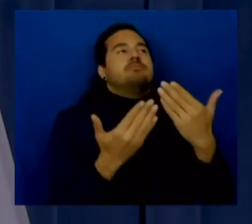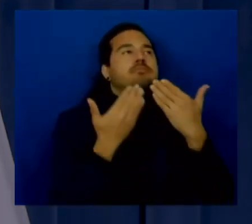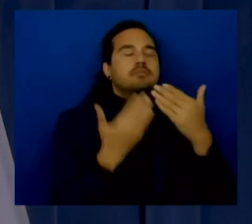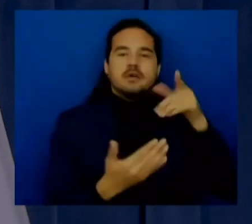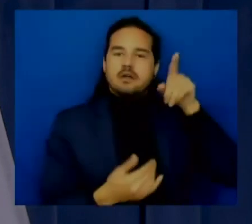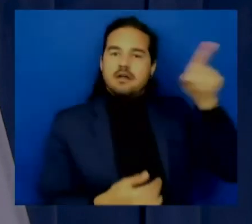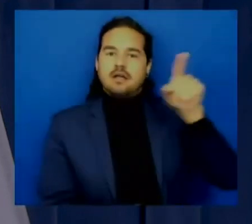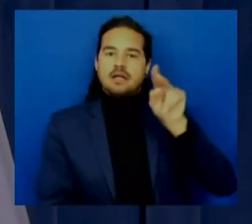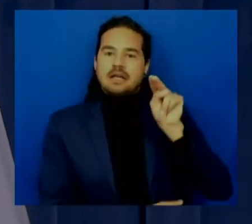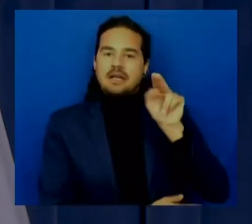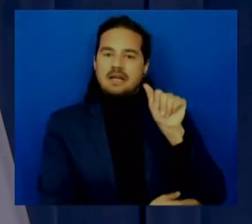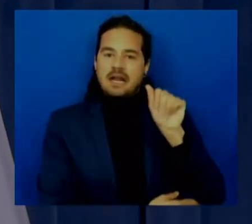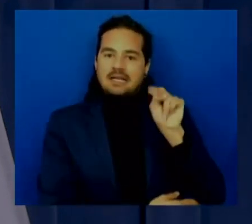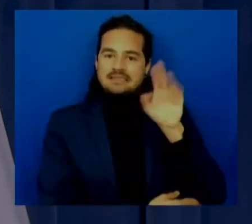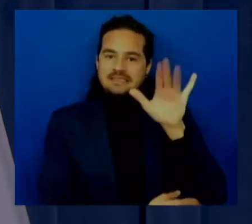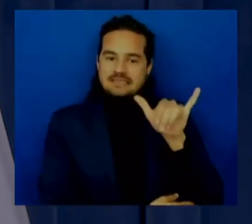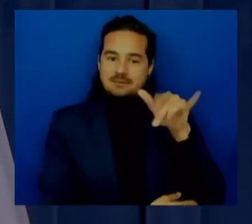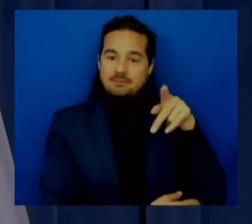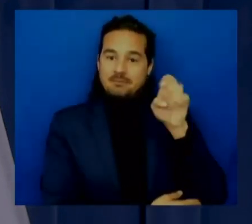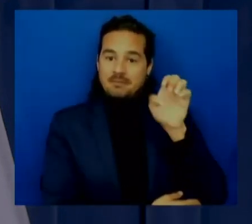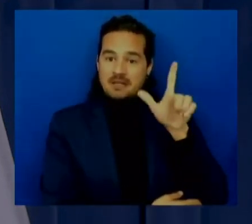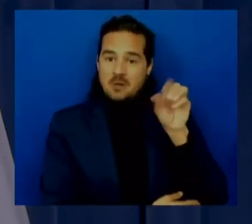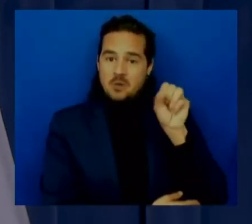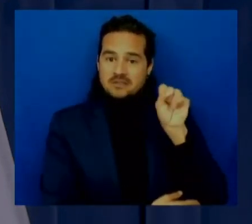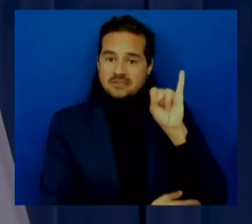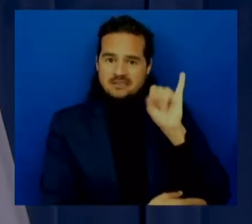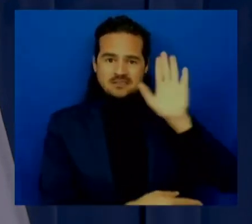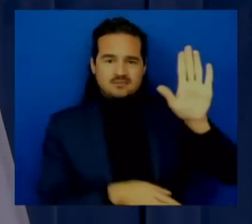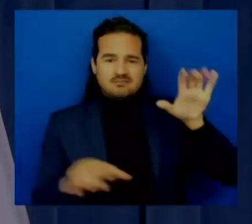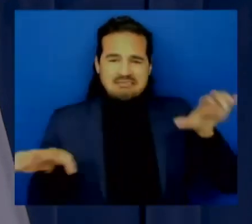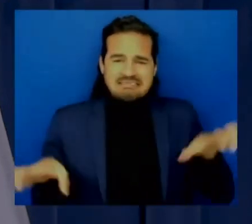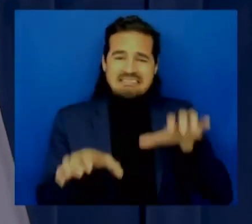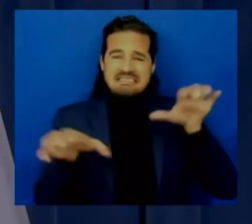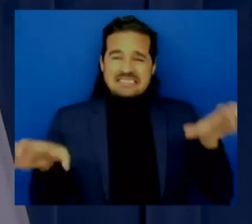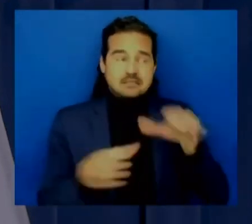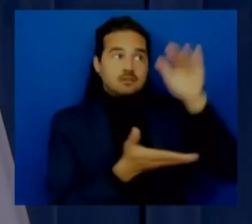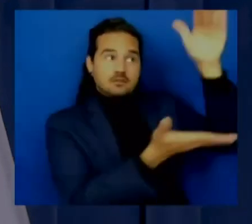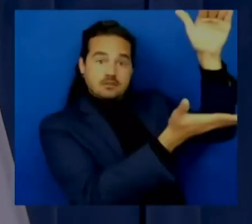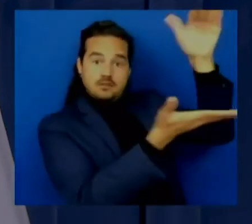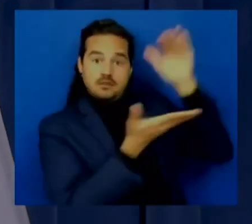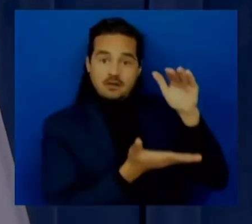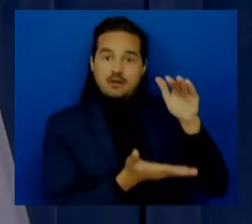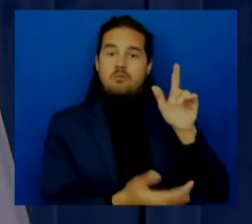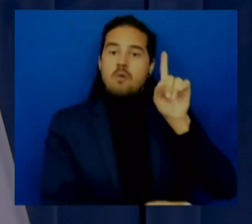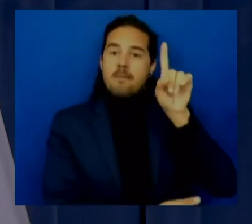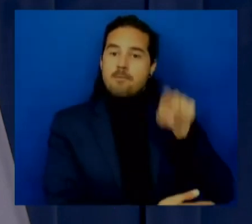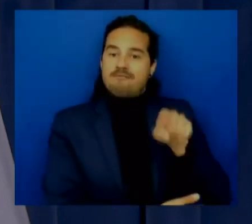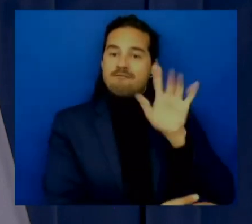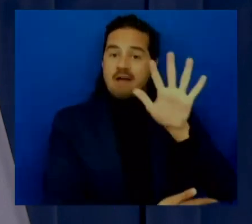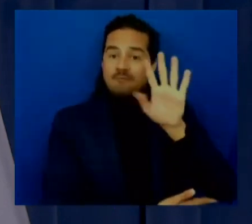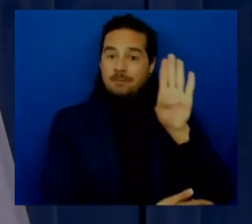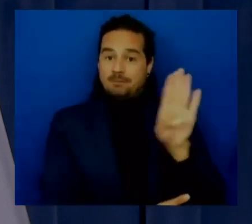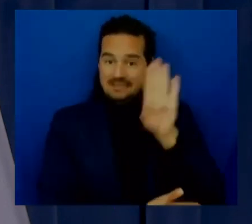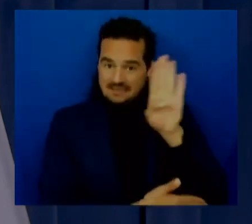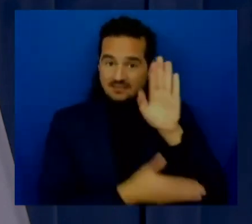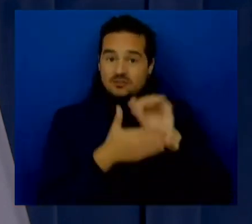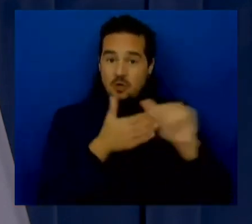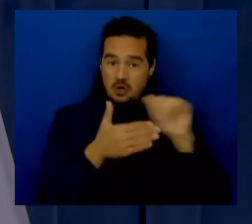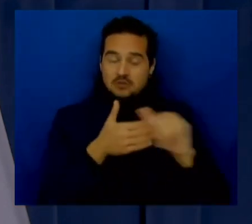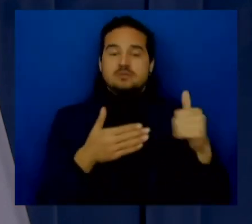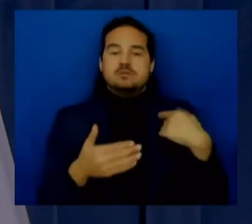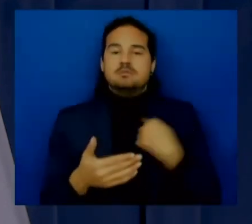that the state will receive. We're going to get those applications out and done before, we hope, March 15th, but the bills that I'll